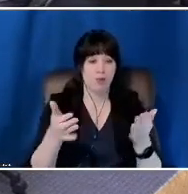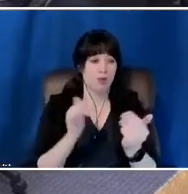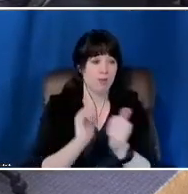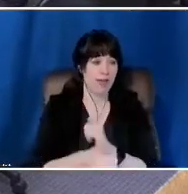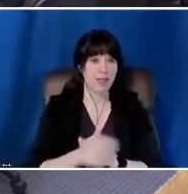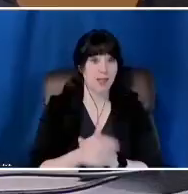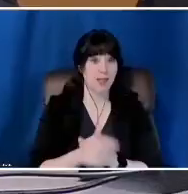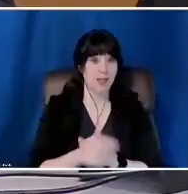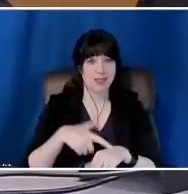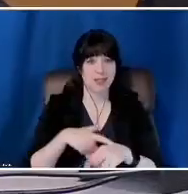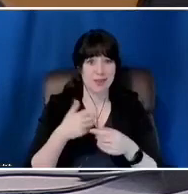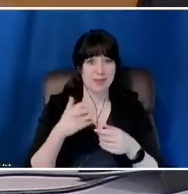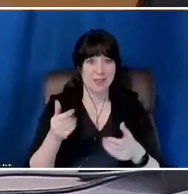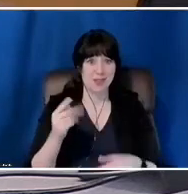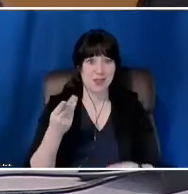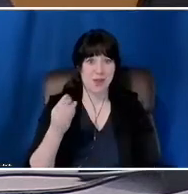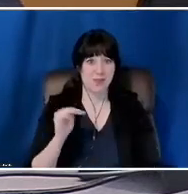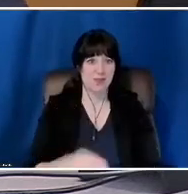charm.